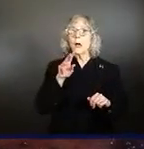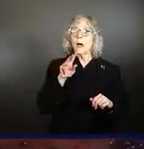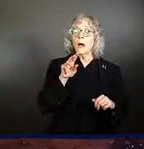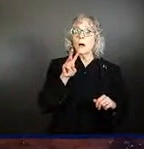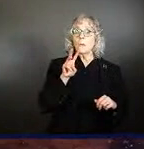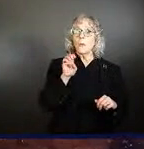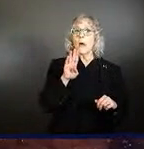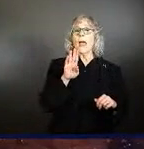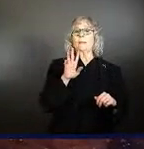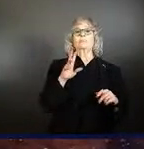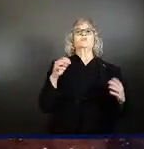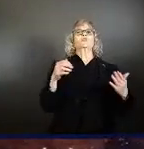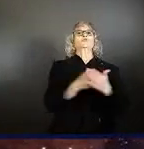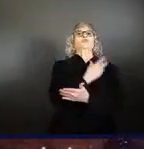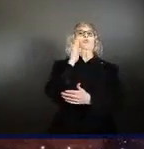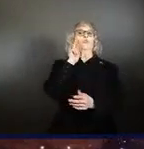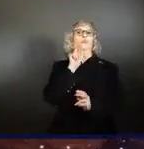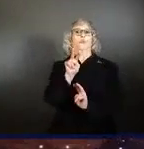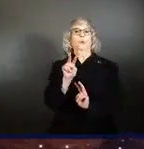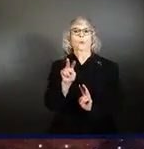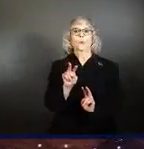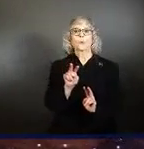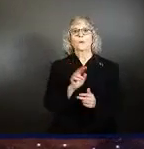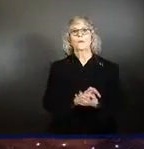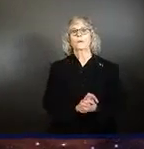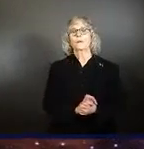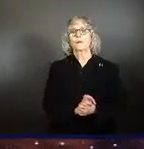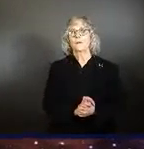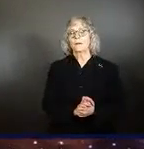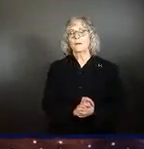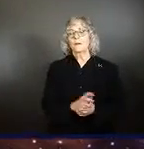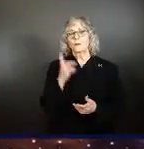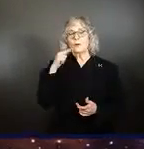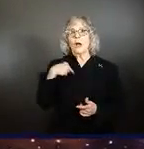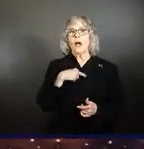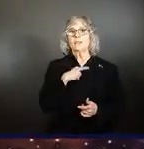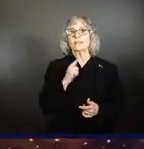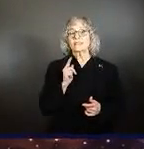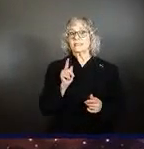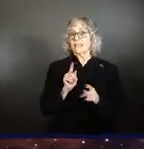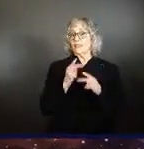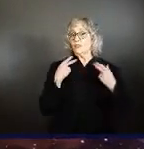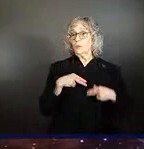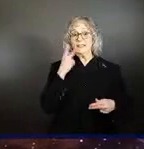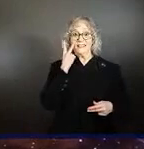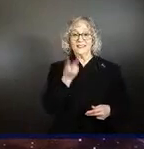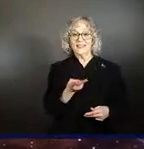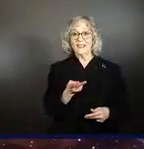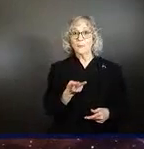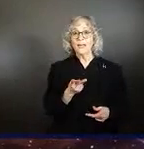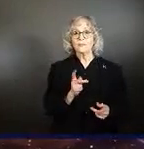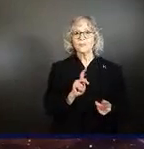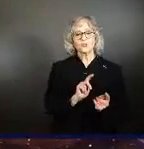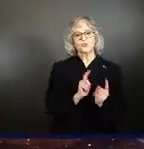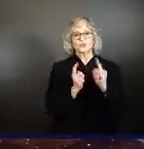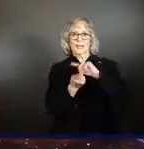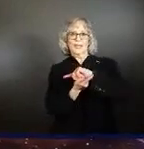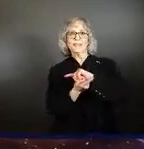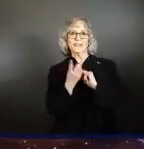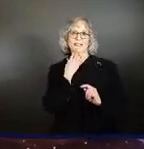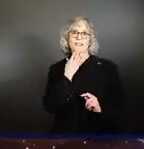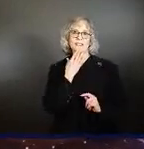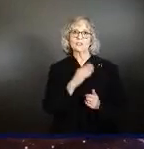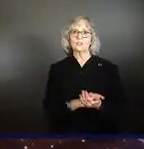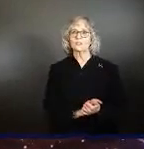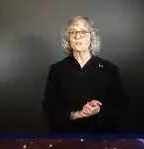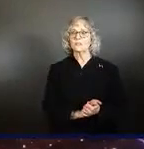view. In order for us as humans to be able to look at these, we translate the colors. So